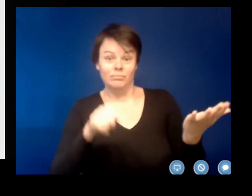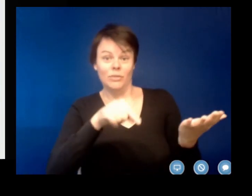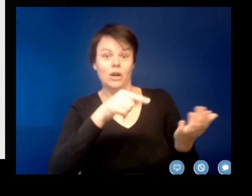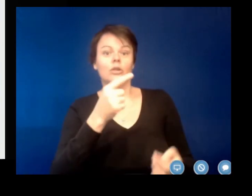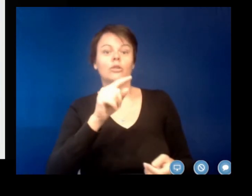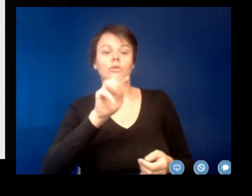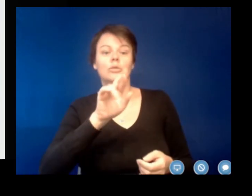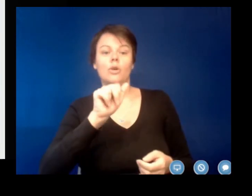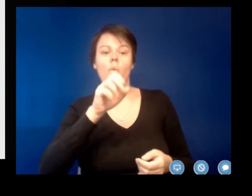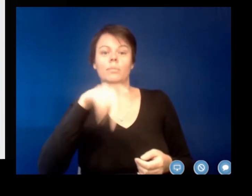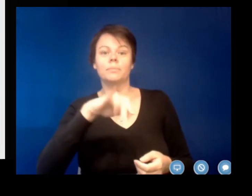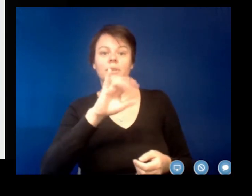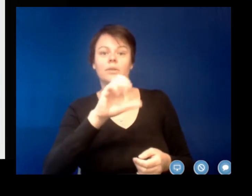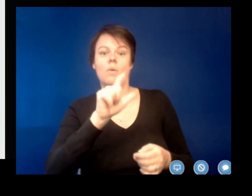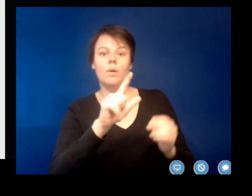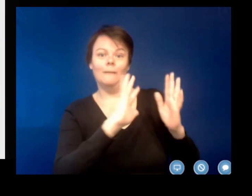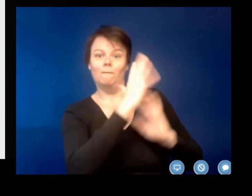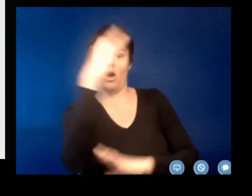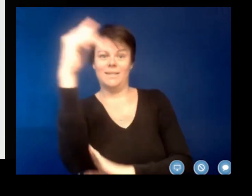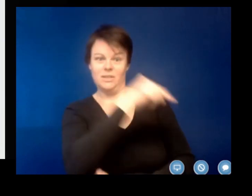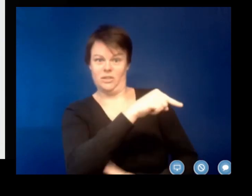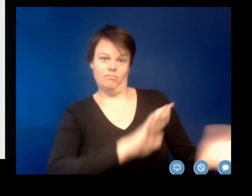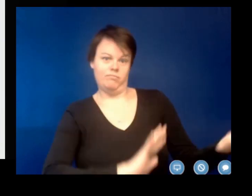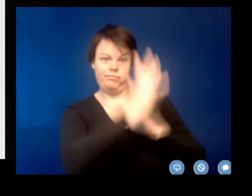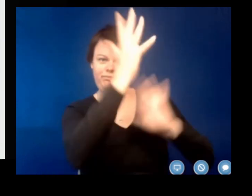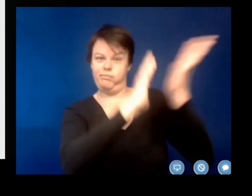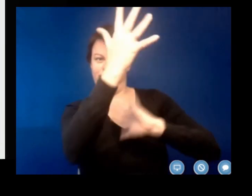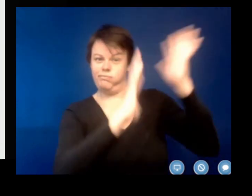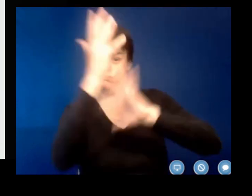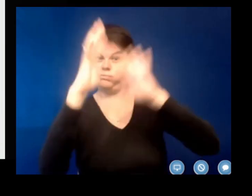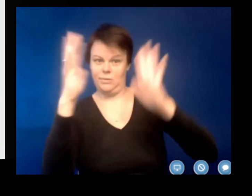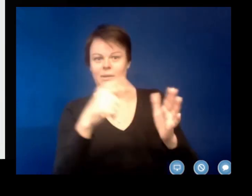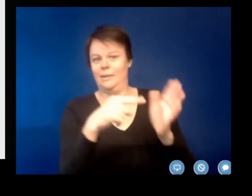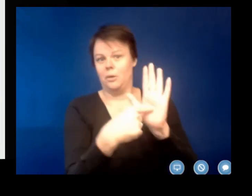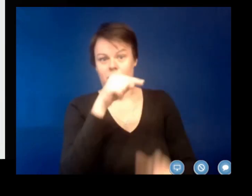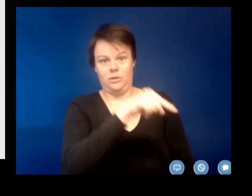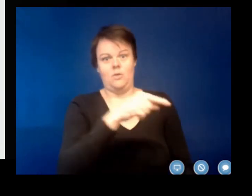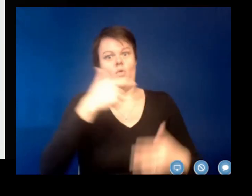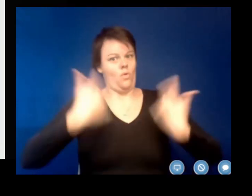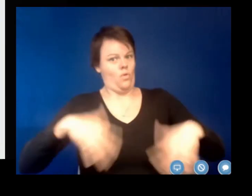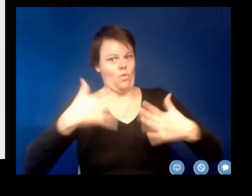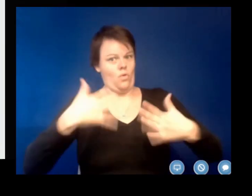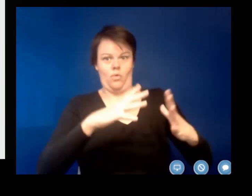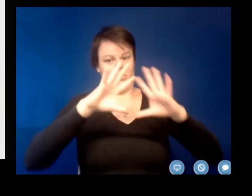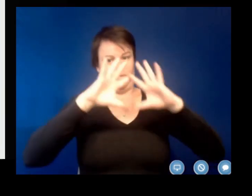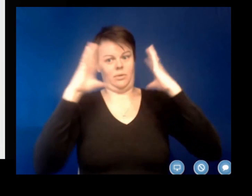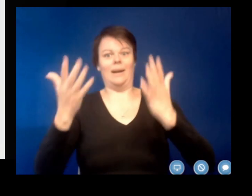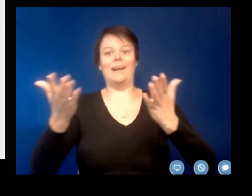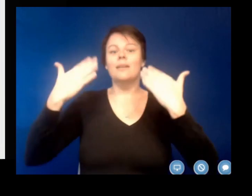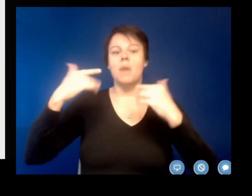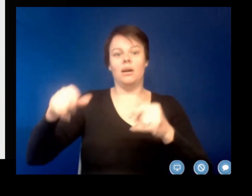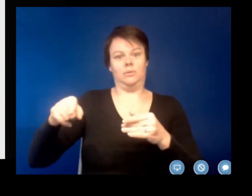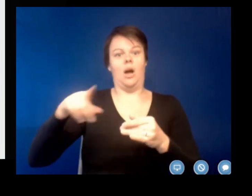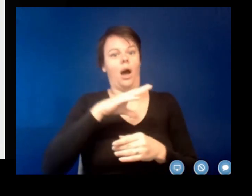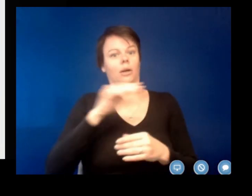down of tropical forests, for example, has a lasting effect on the climate and has dramatic effects on many other regions in